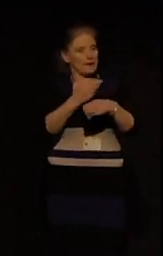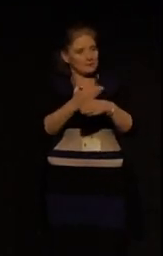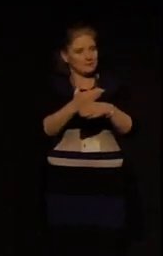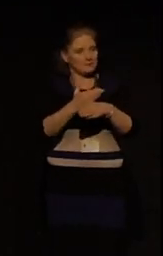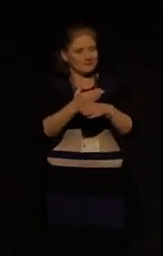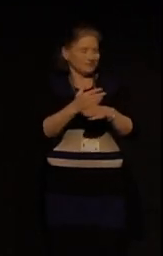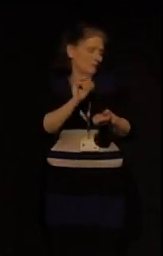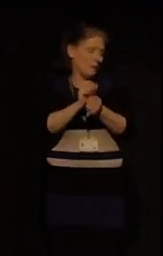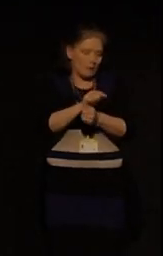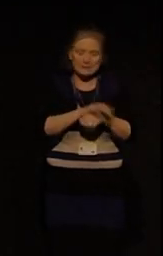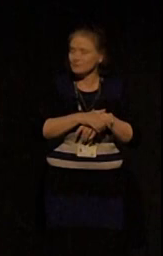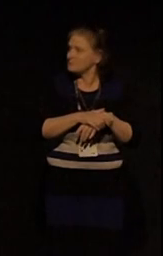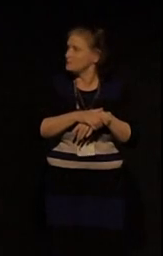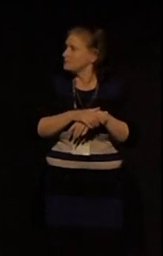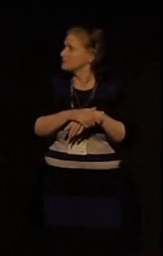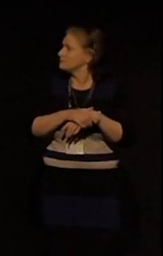thing you need to remember for that.